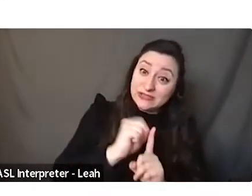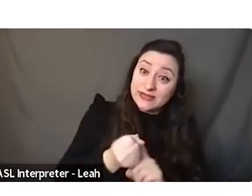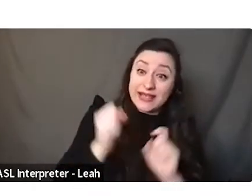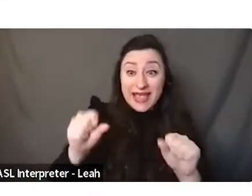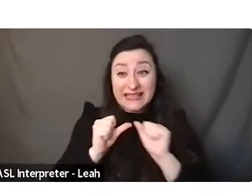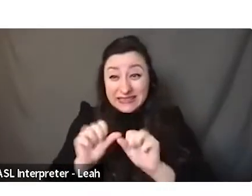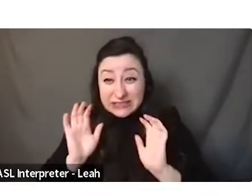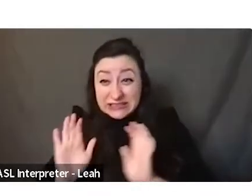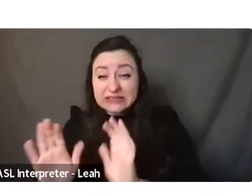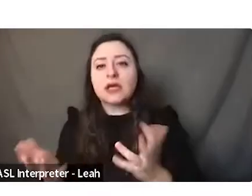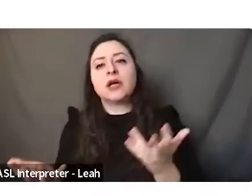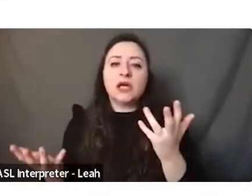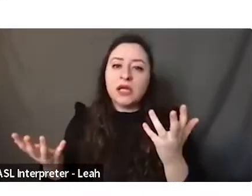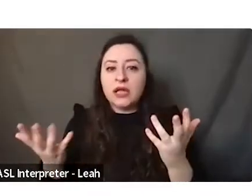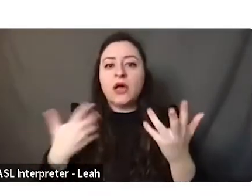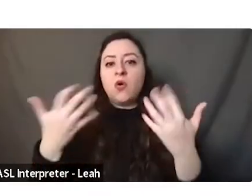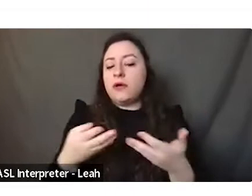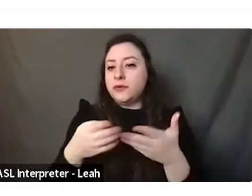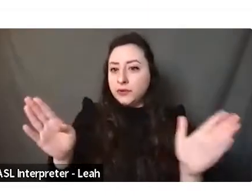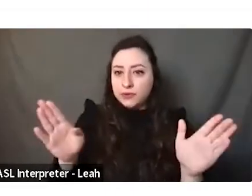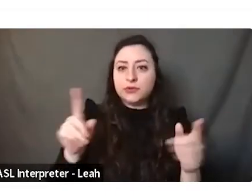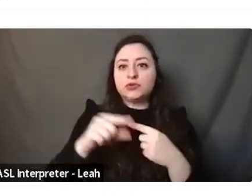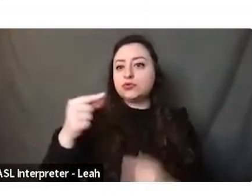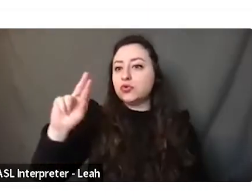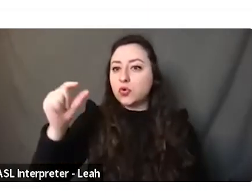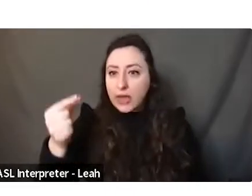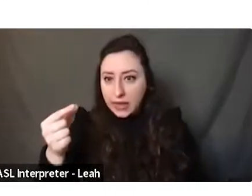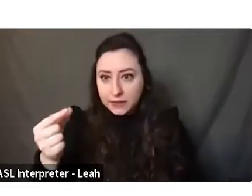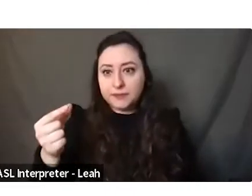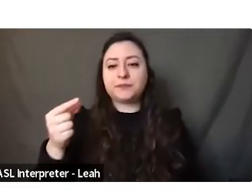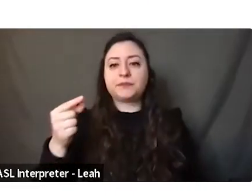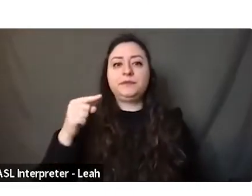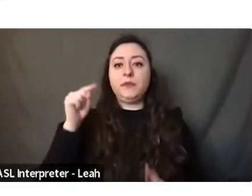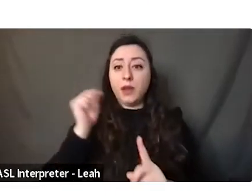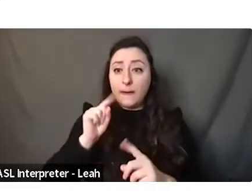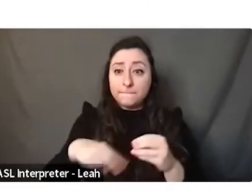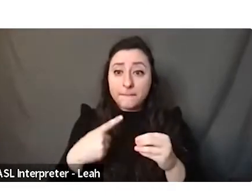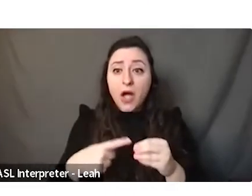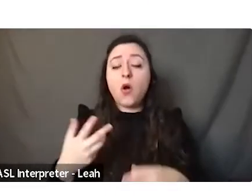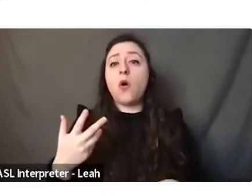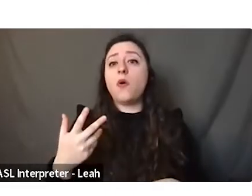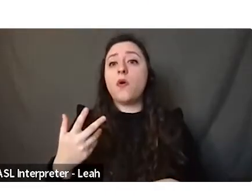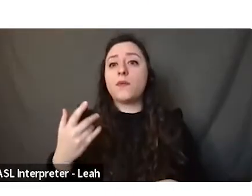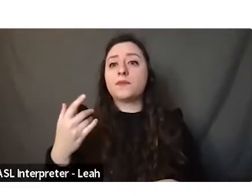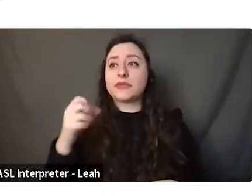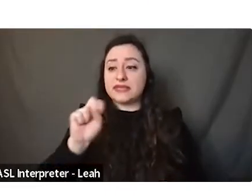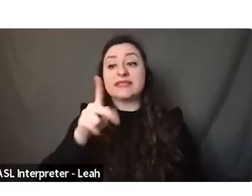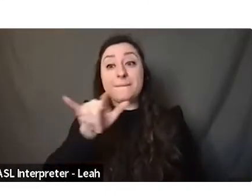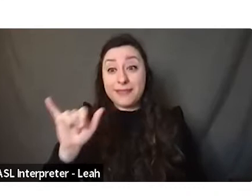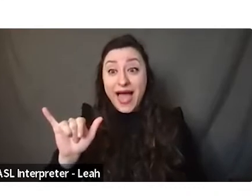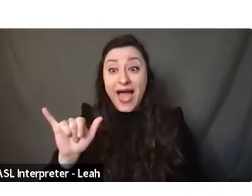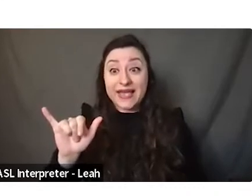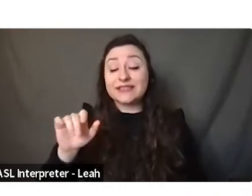continue to push it? I just wanted to open it up again to Greg regarding the idea about supply chain. Like, the work